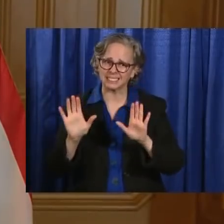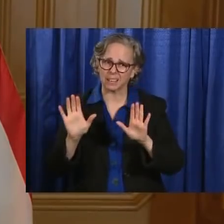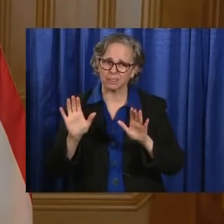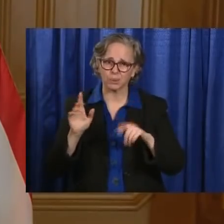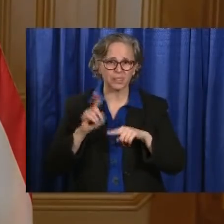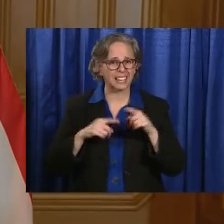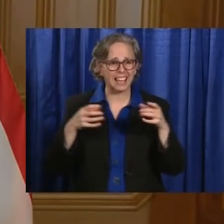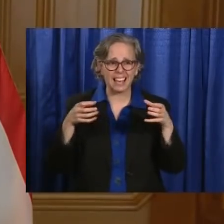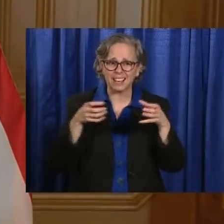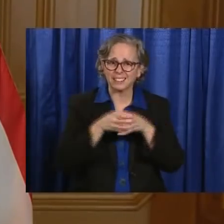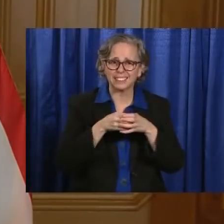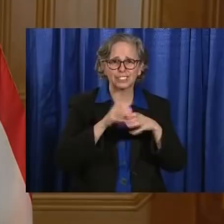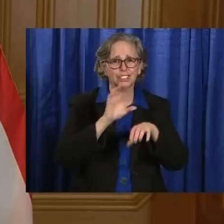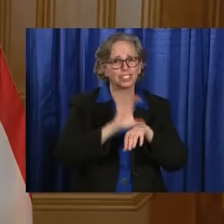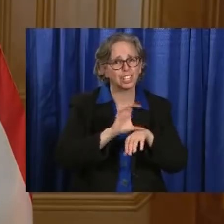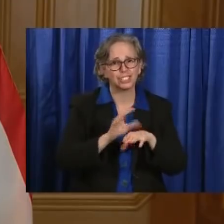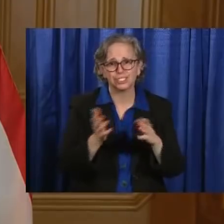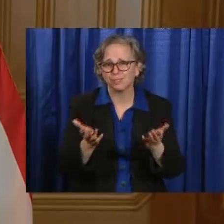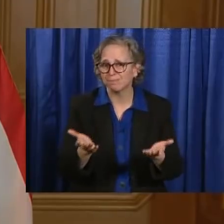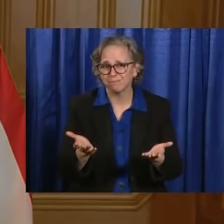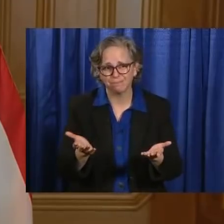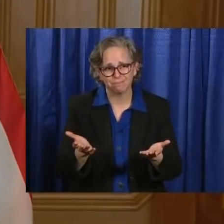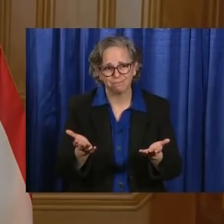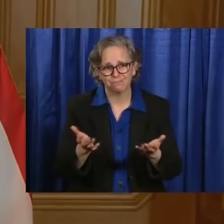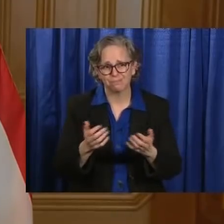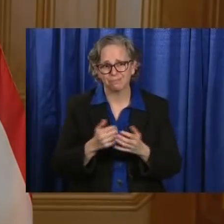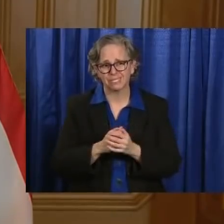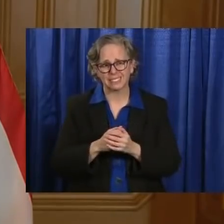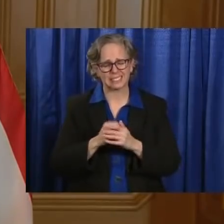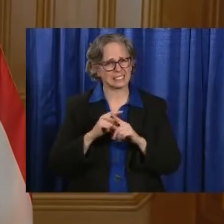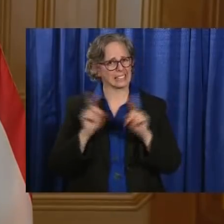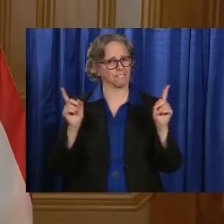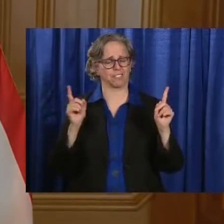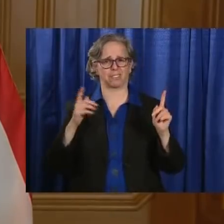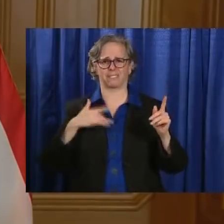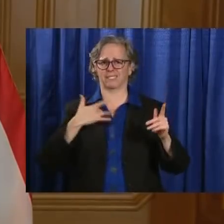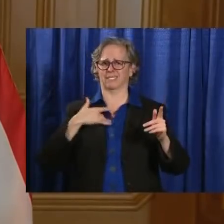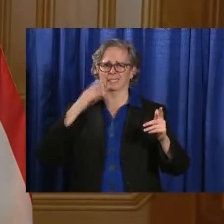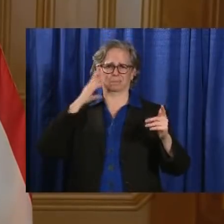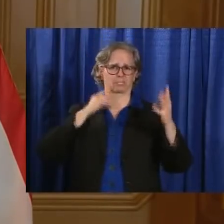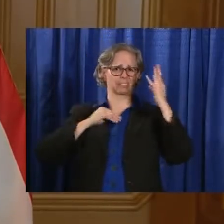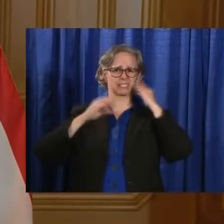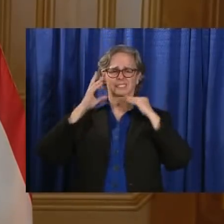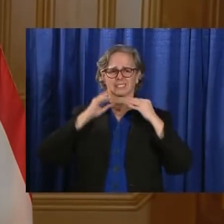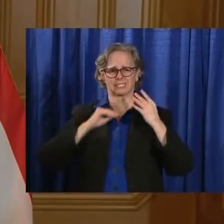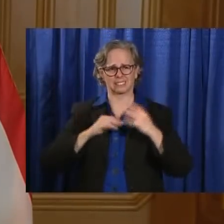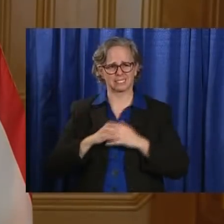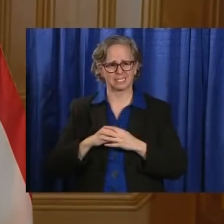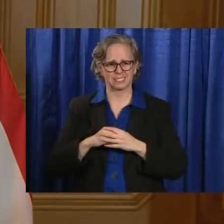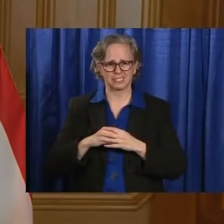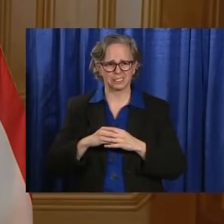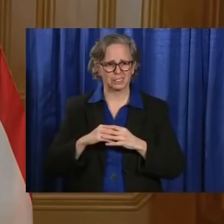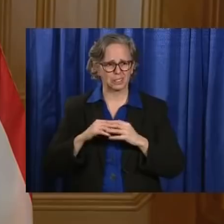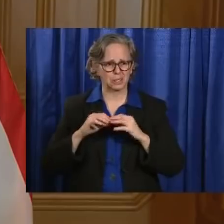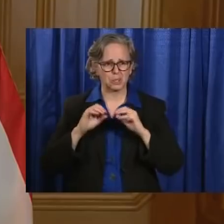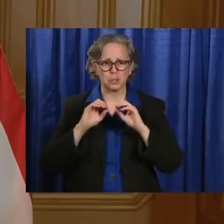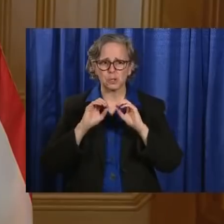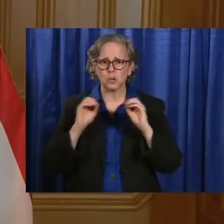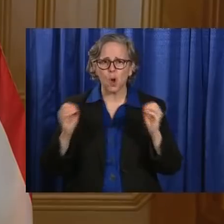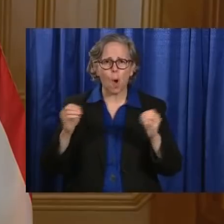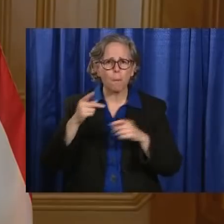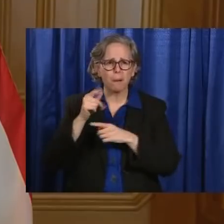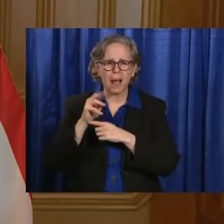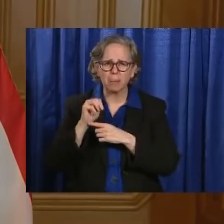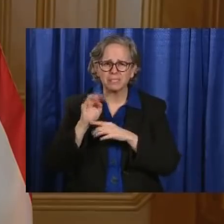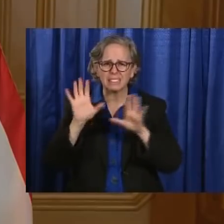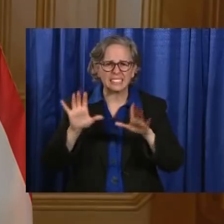churches. It's just going to be very different. Like no Sunday, no Palm Sunday or any other Sunday that any of